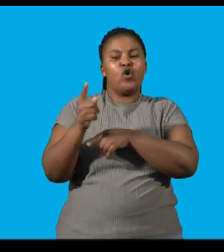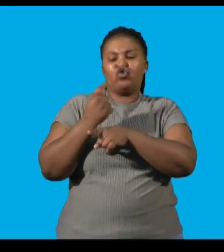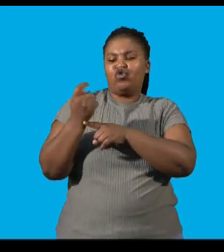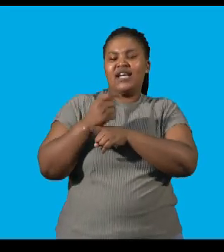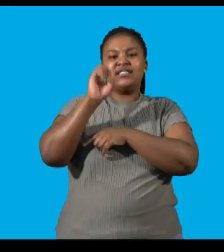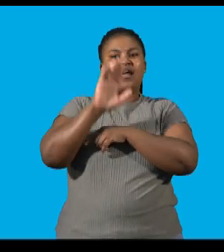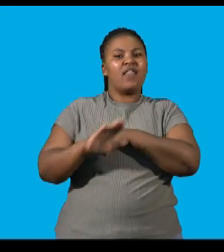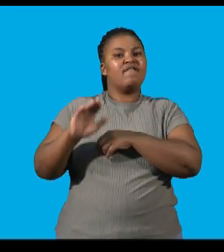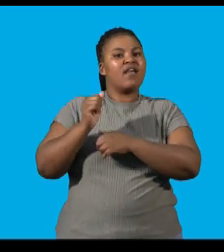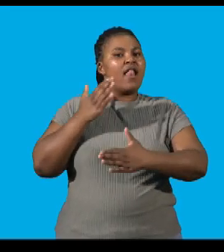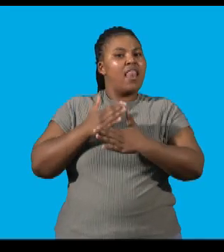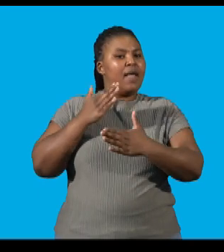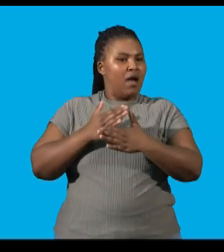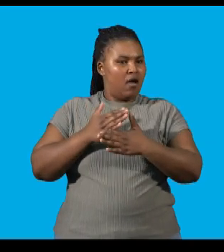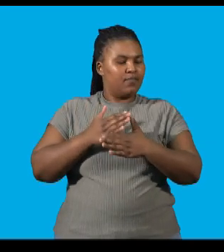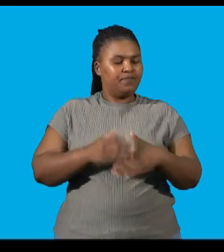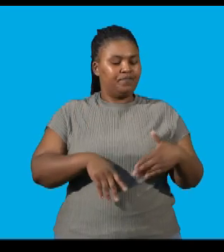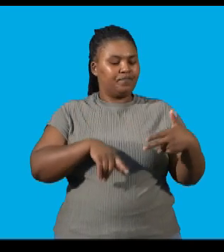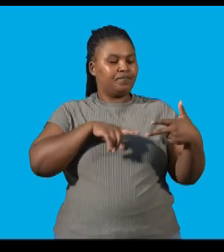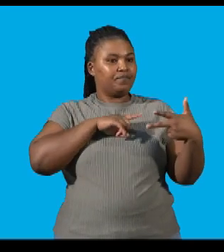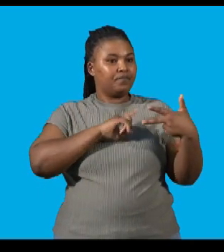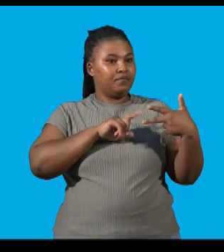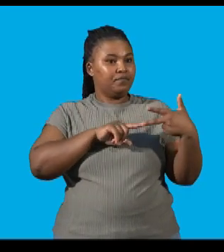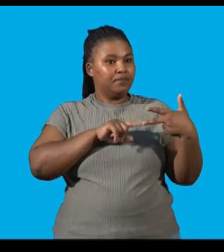in the training of the South African labor force.